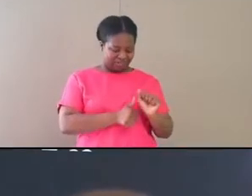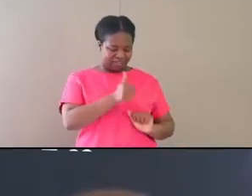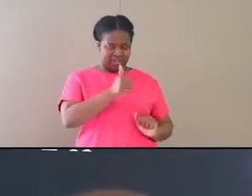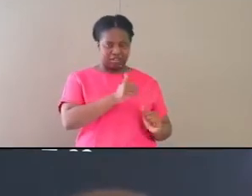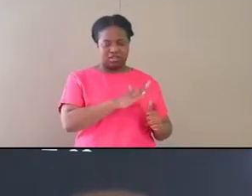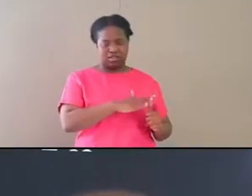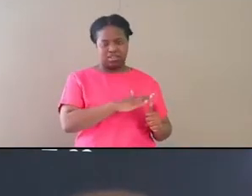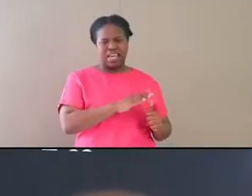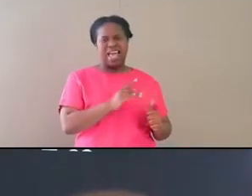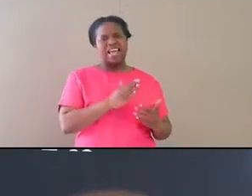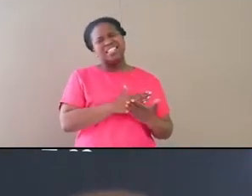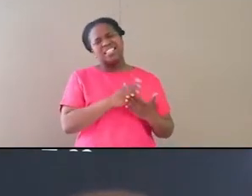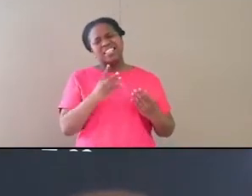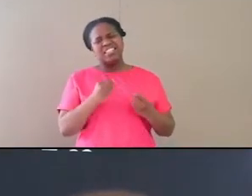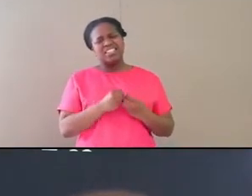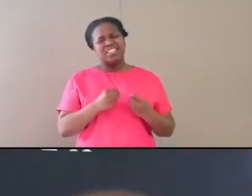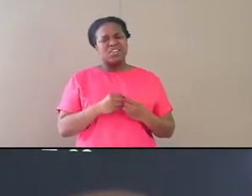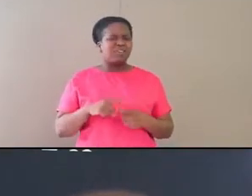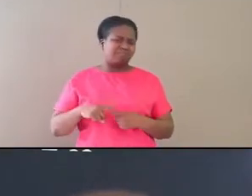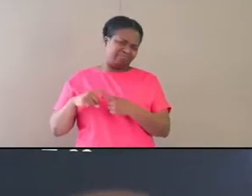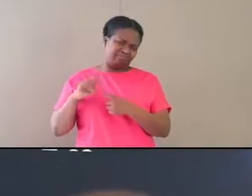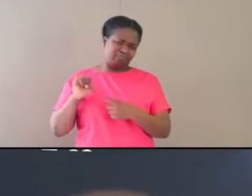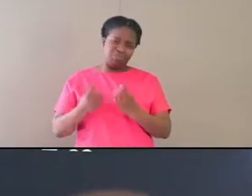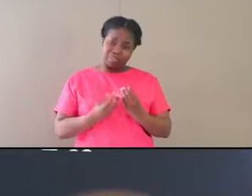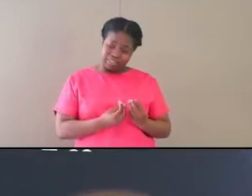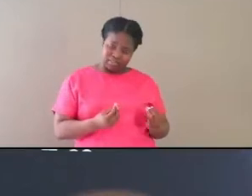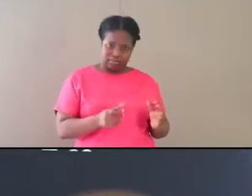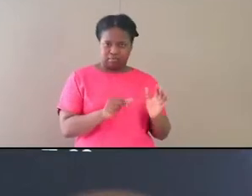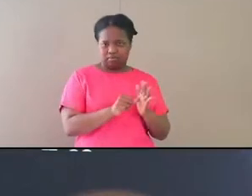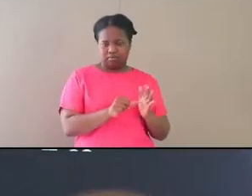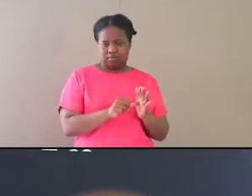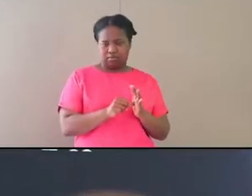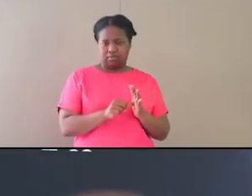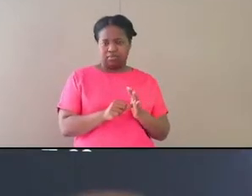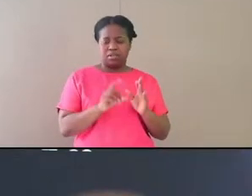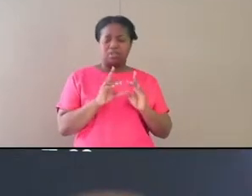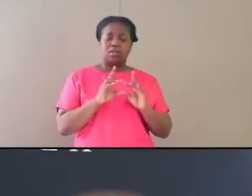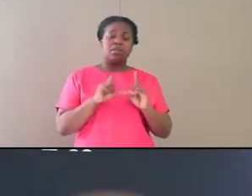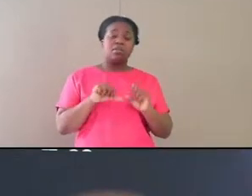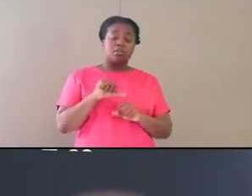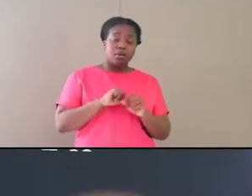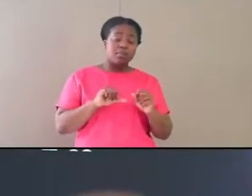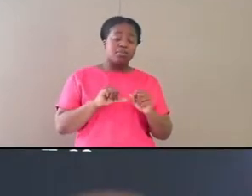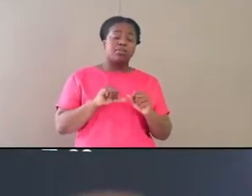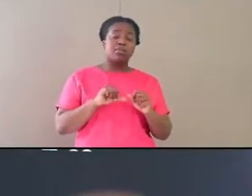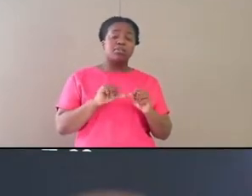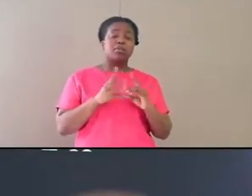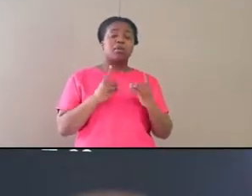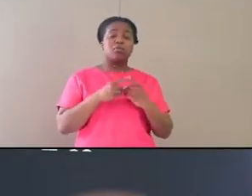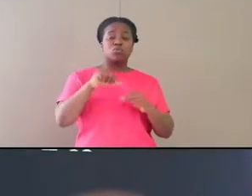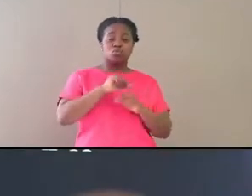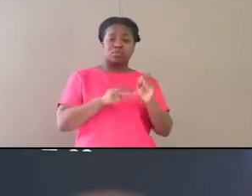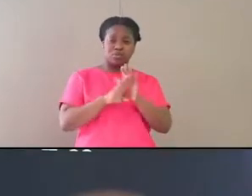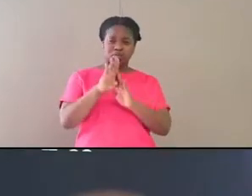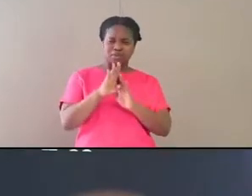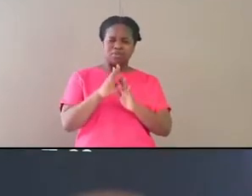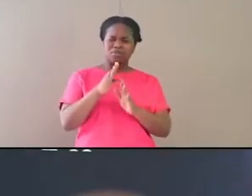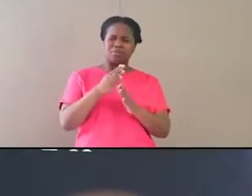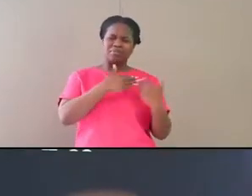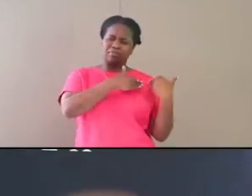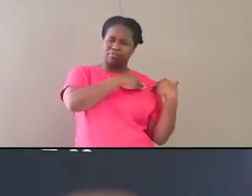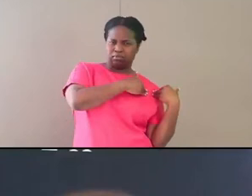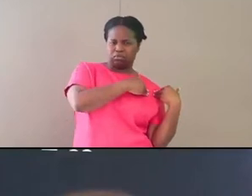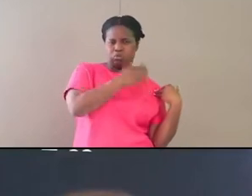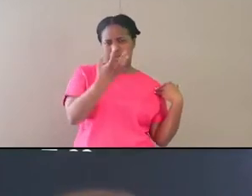And I think that for DSD, and for others in this room, we have a job on our hands.